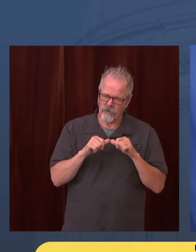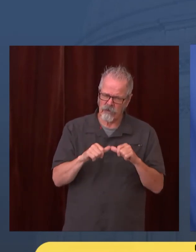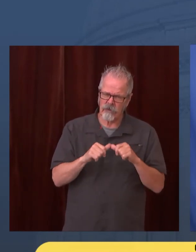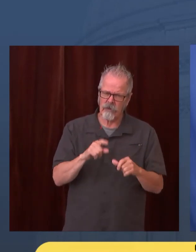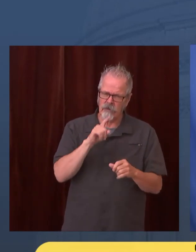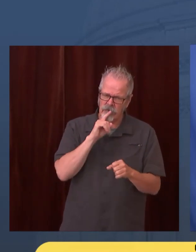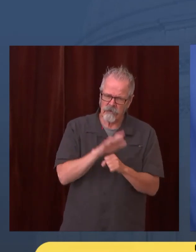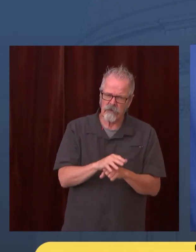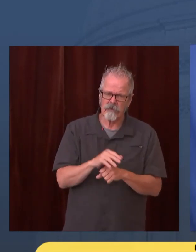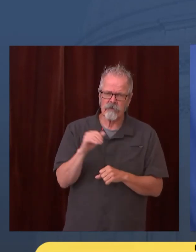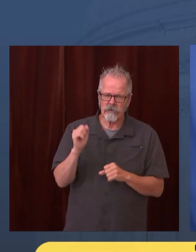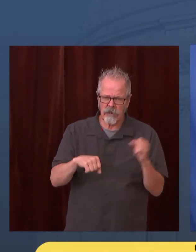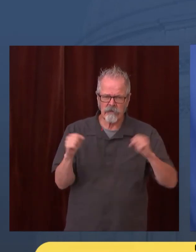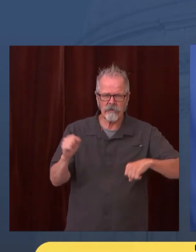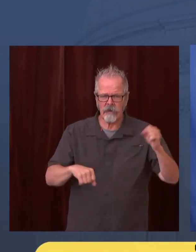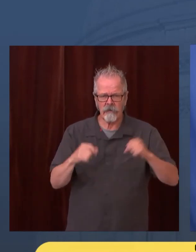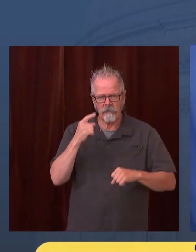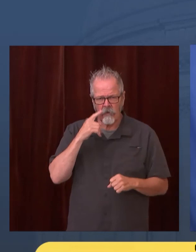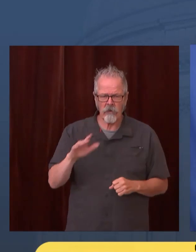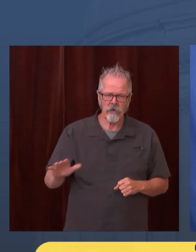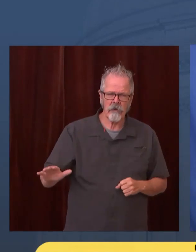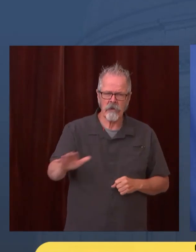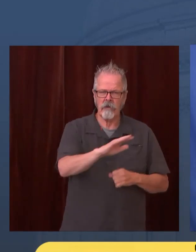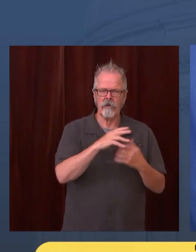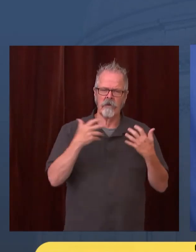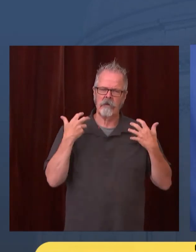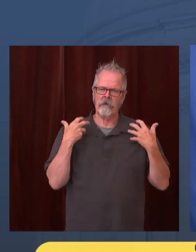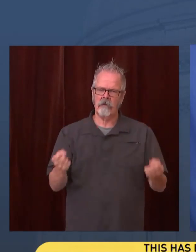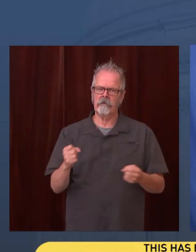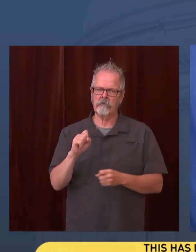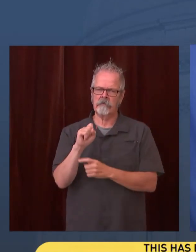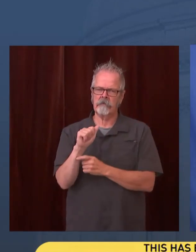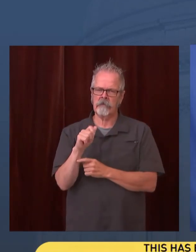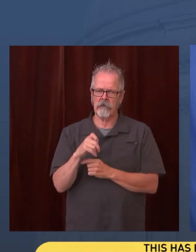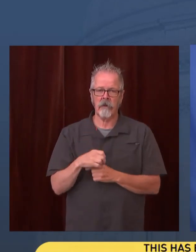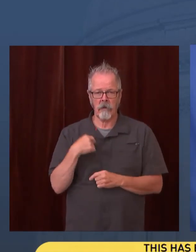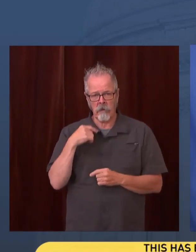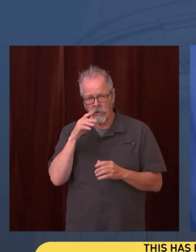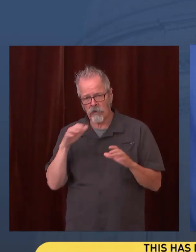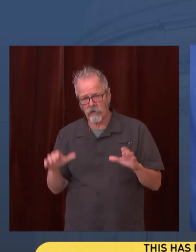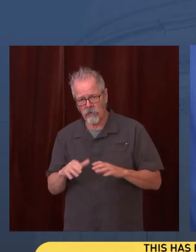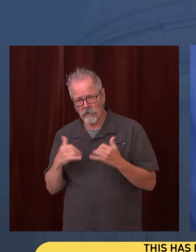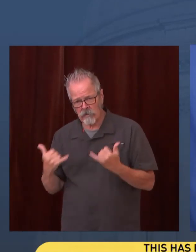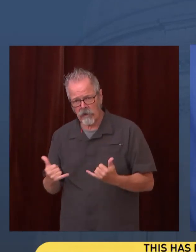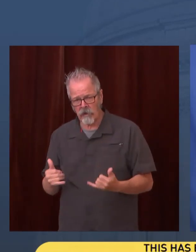state and the health of our citizens. And that's what we're doing today. That's what we're going to be doing in the upcoming days. Please be well.